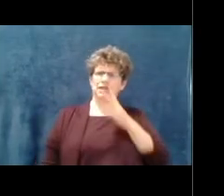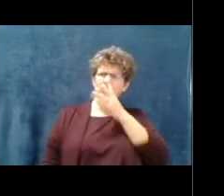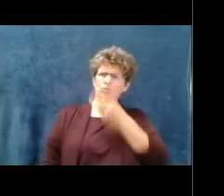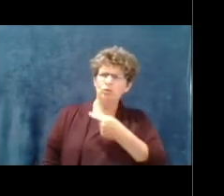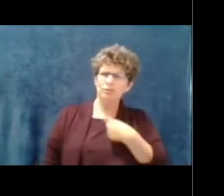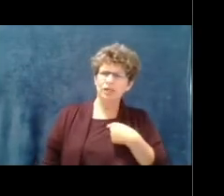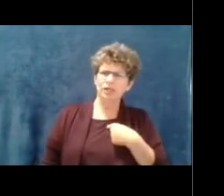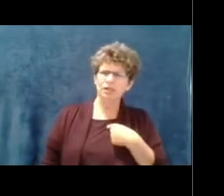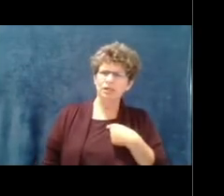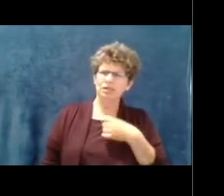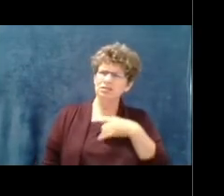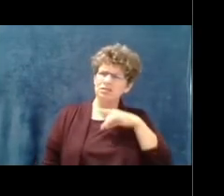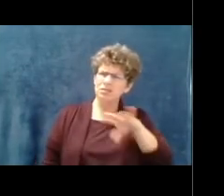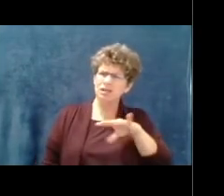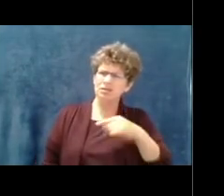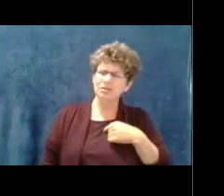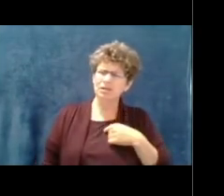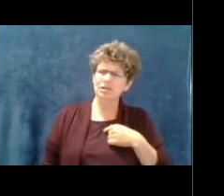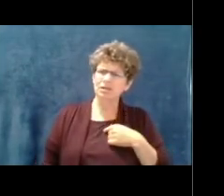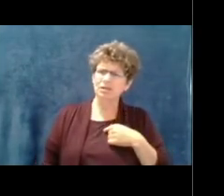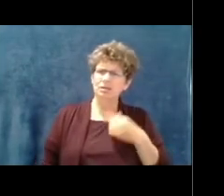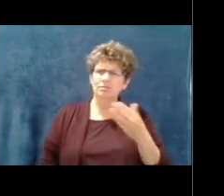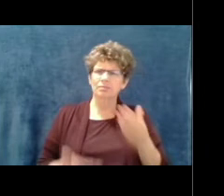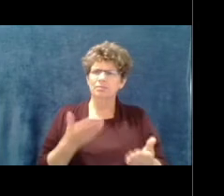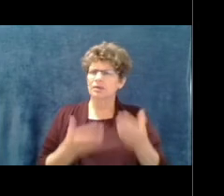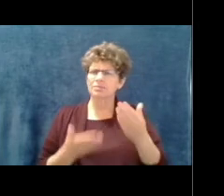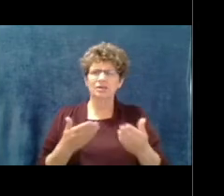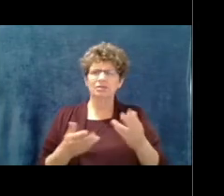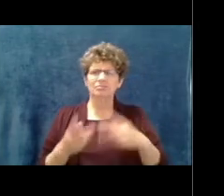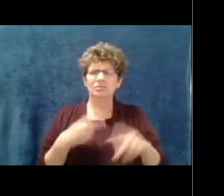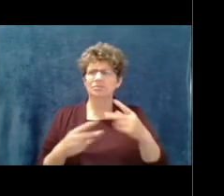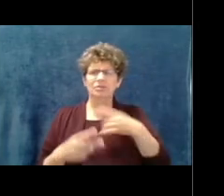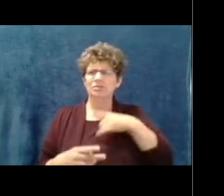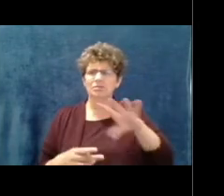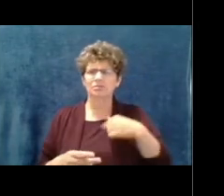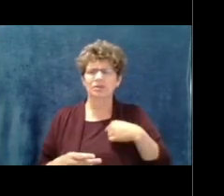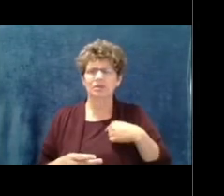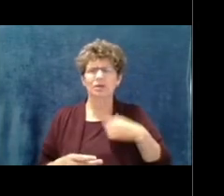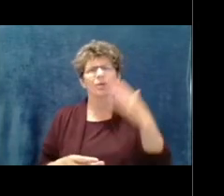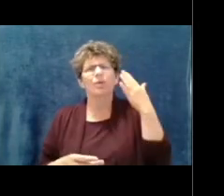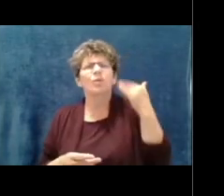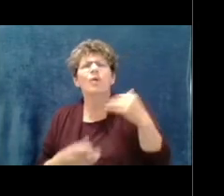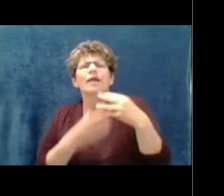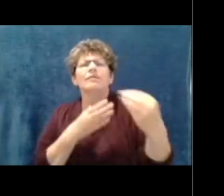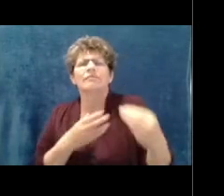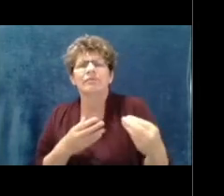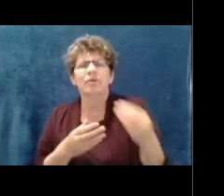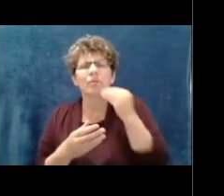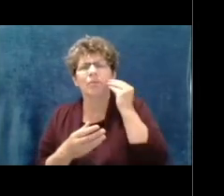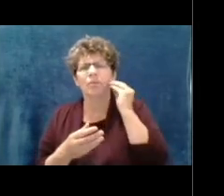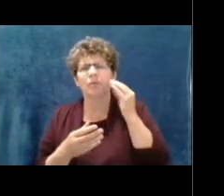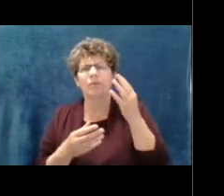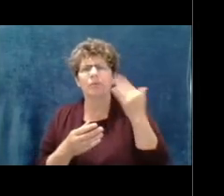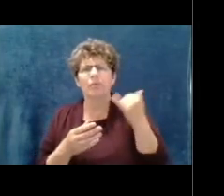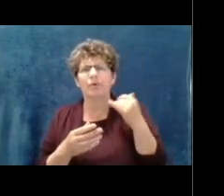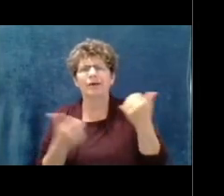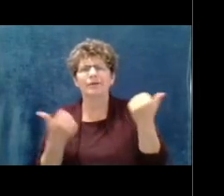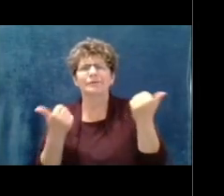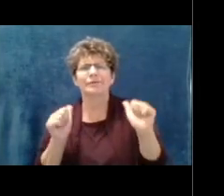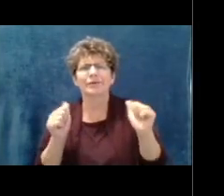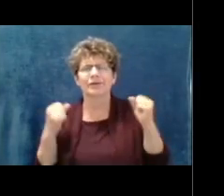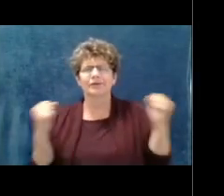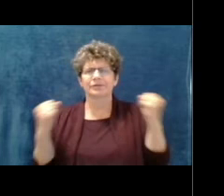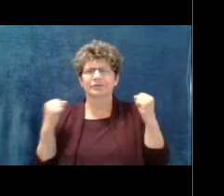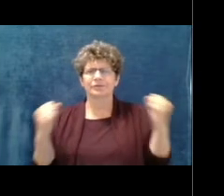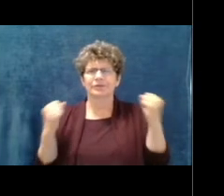the point? Why am I going out? Why am I even doing this? Why am I trying to exercise? I might as well just stay inside. I look like